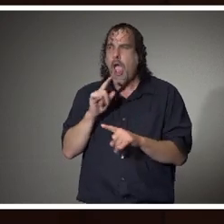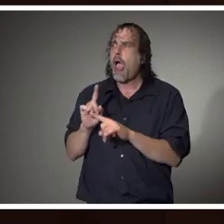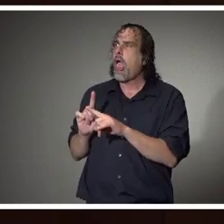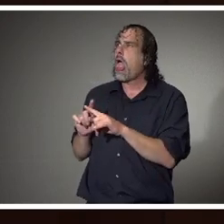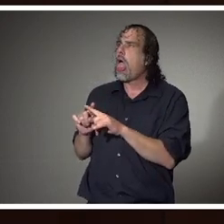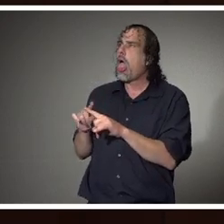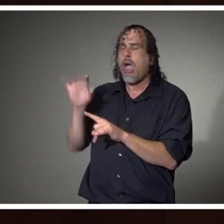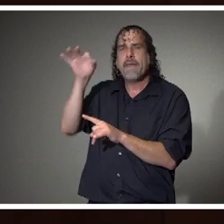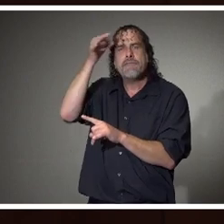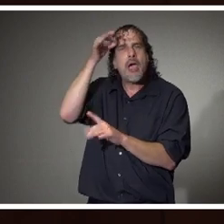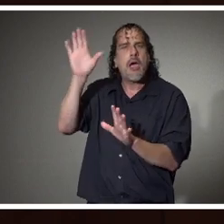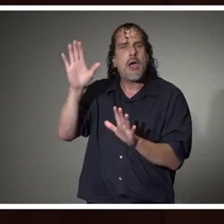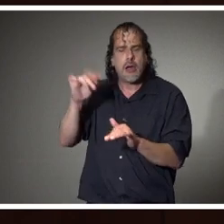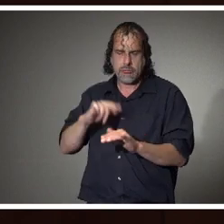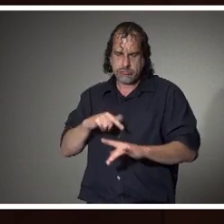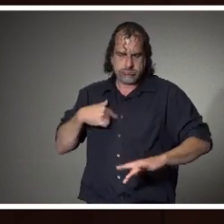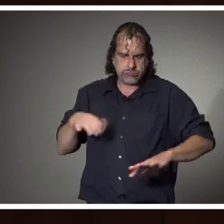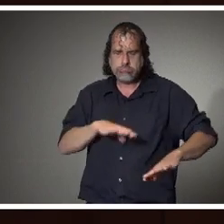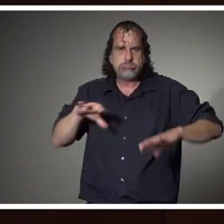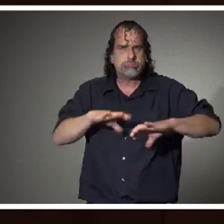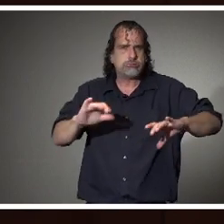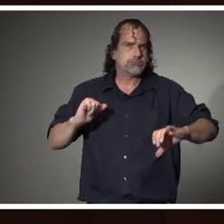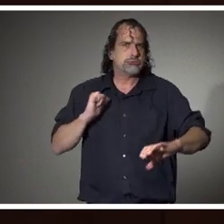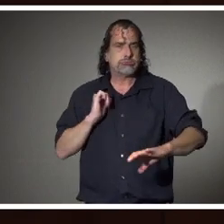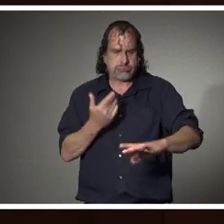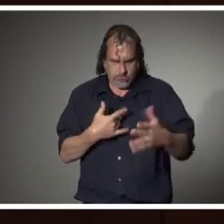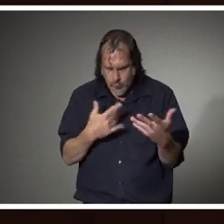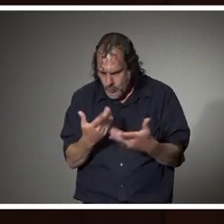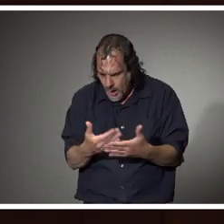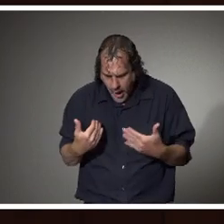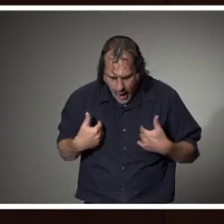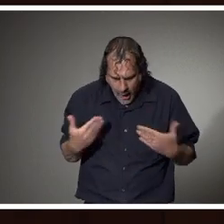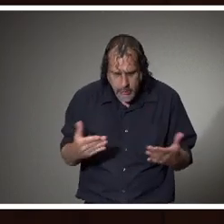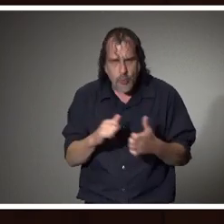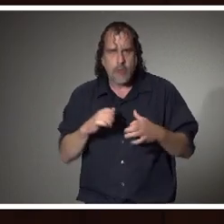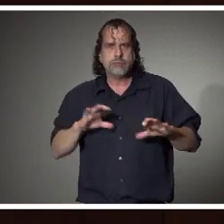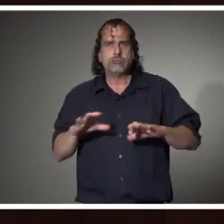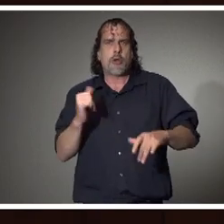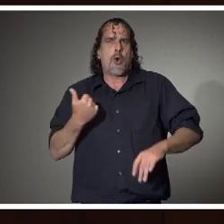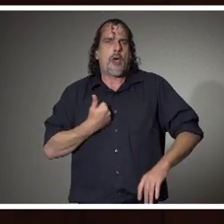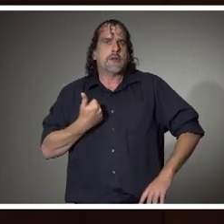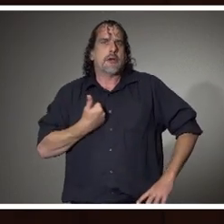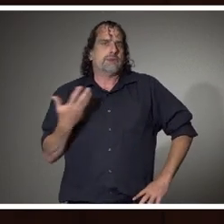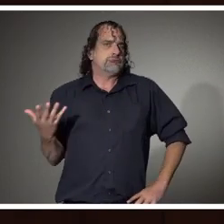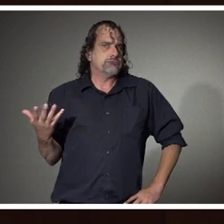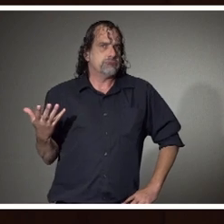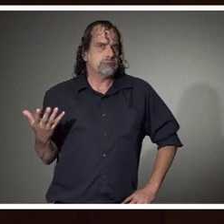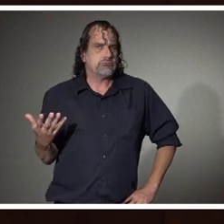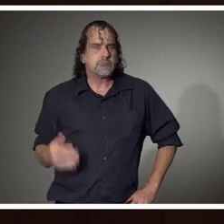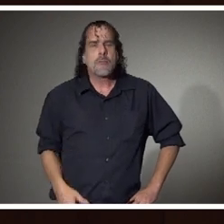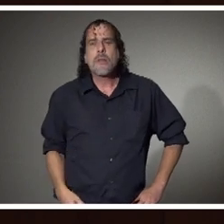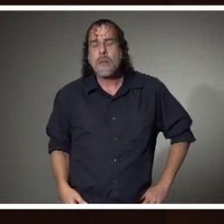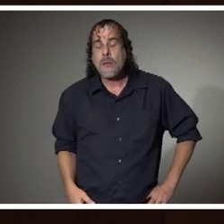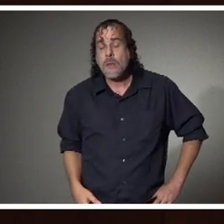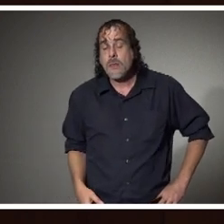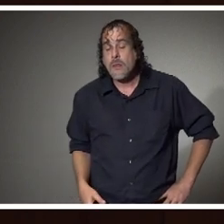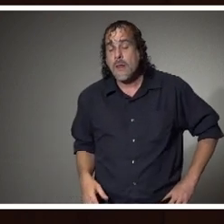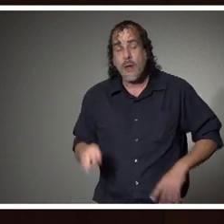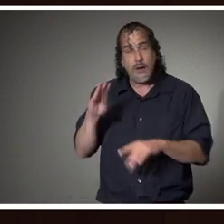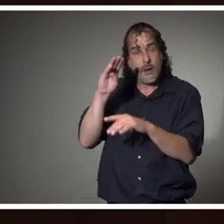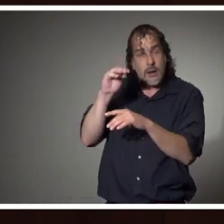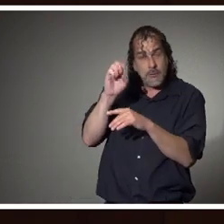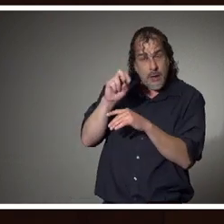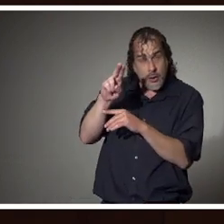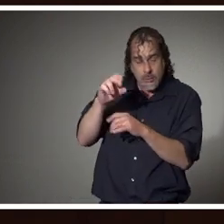for everything. We're stepping up and using the resources we have to handle this as well. And at Mississippi State, when we had